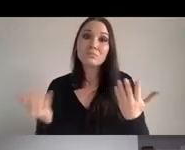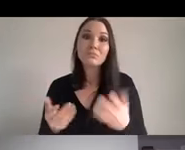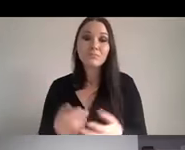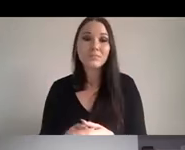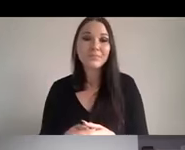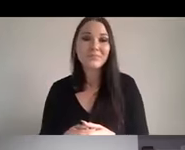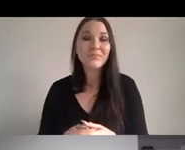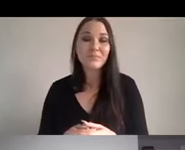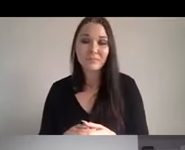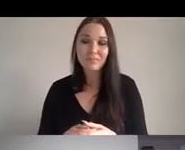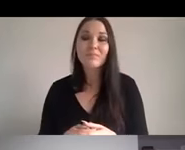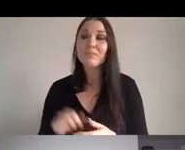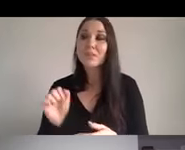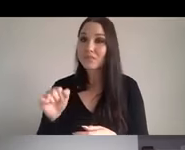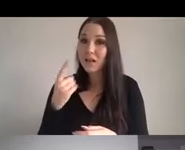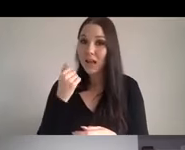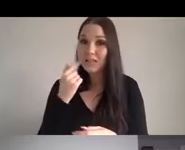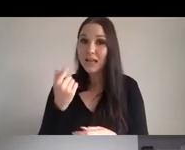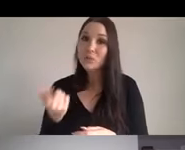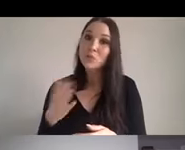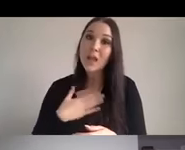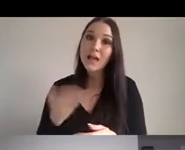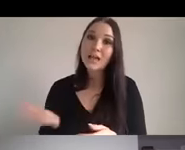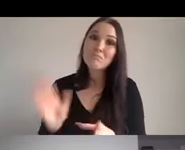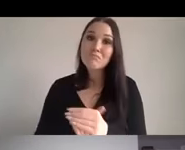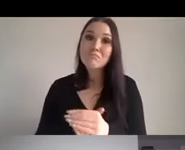Nice, nice. Stefan, Laura, would you like to jump in with something on that?